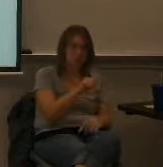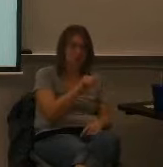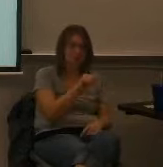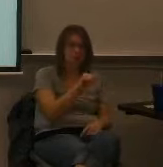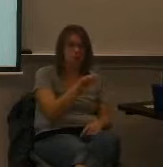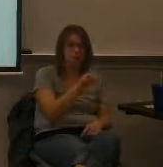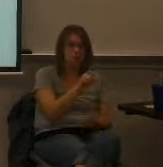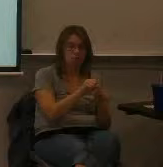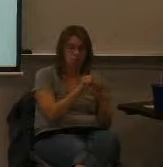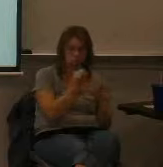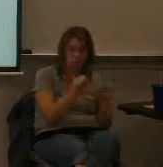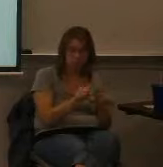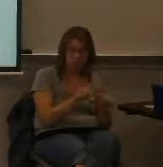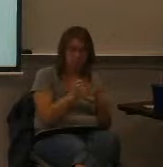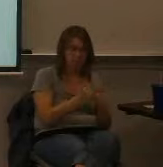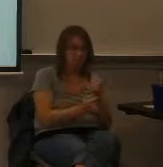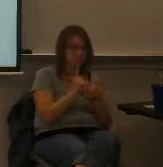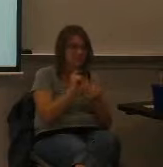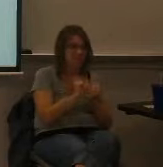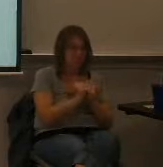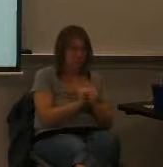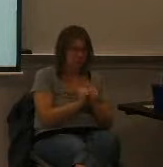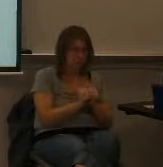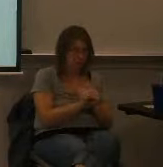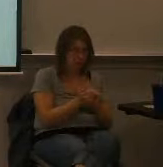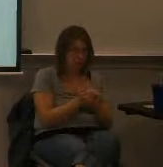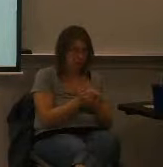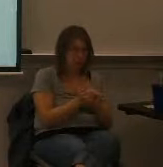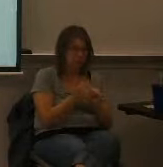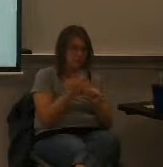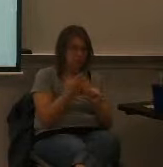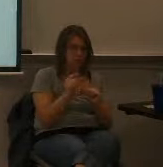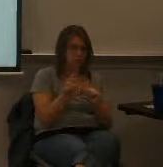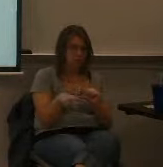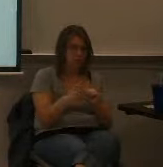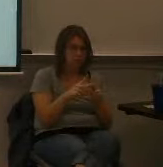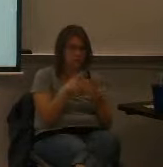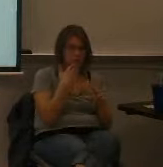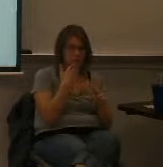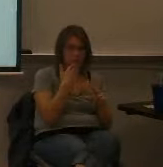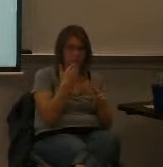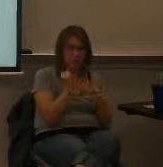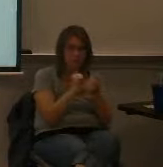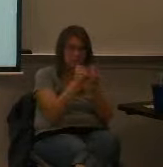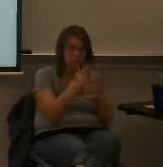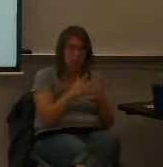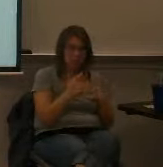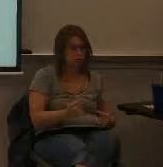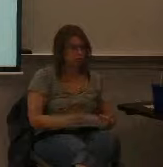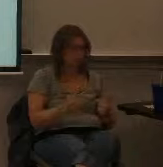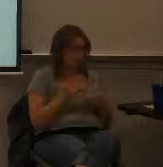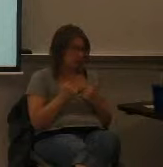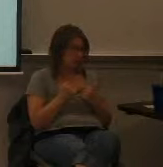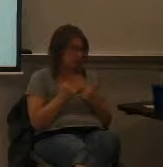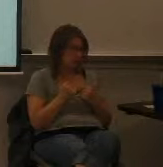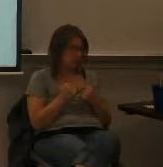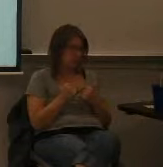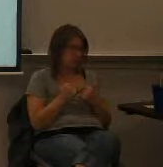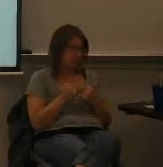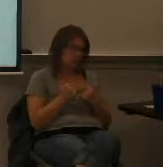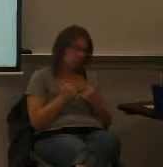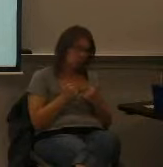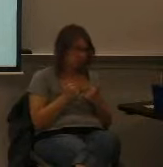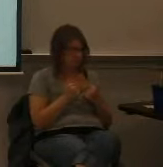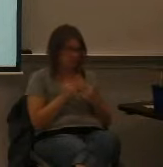system, everybody's competing and only the very best competitors make it. So that's